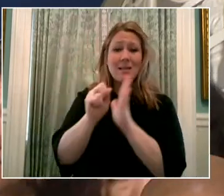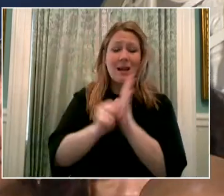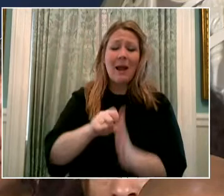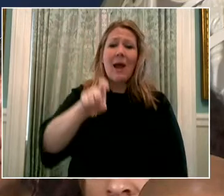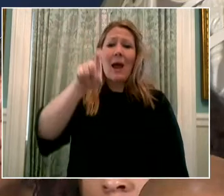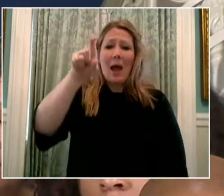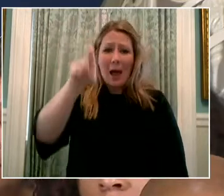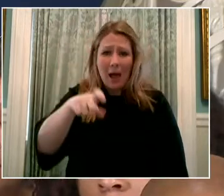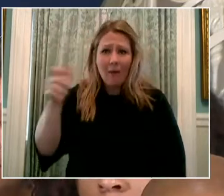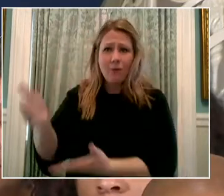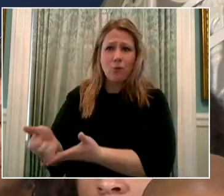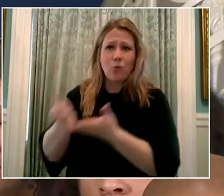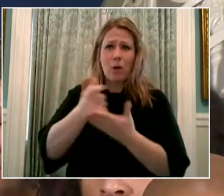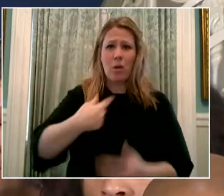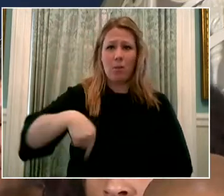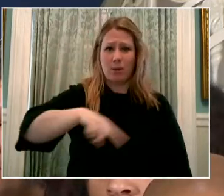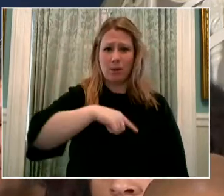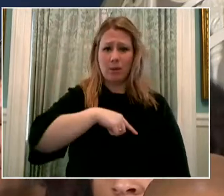at their disposal.